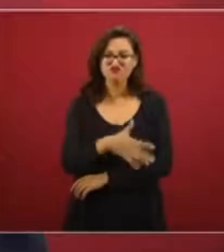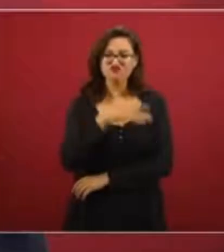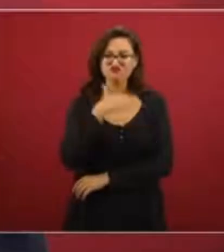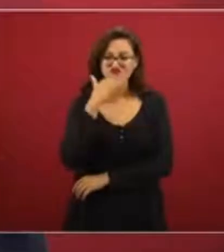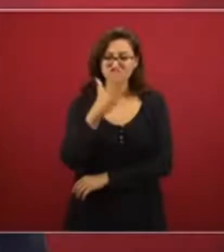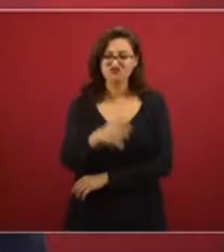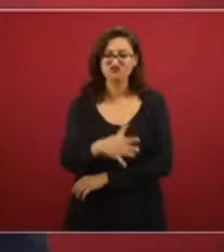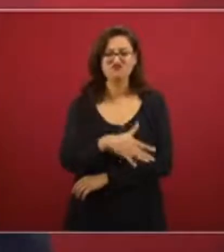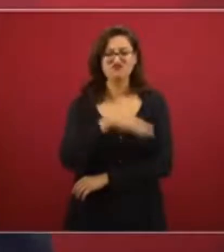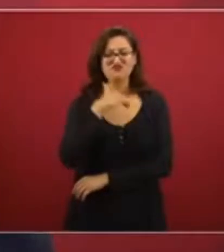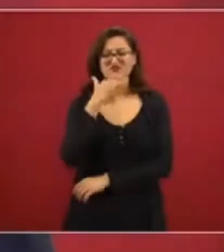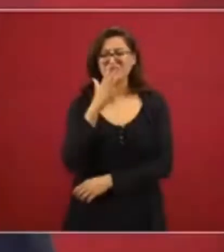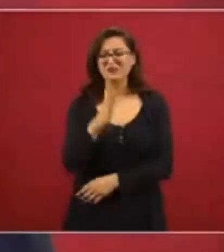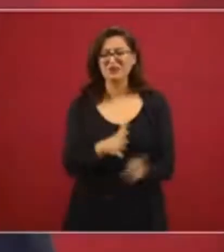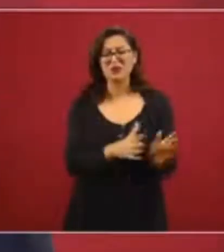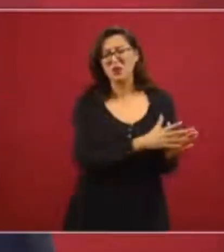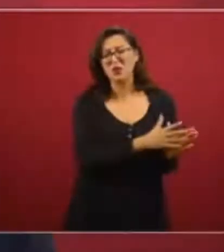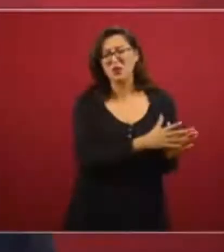que había imperado